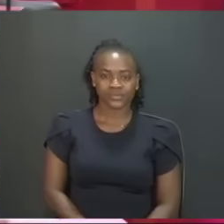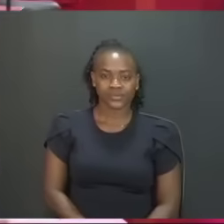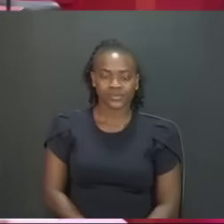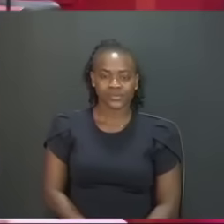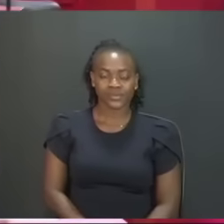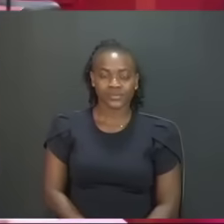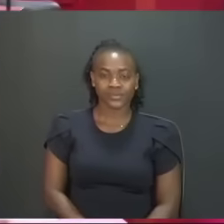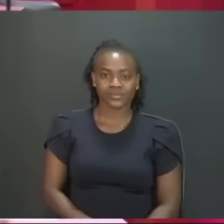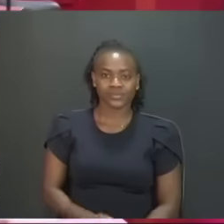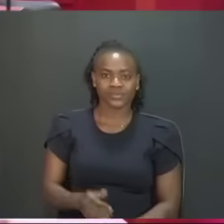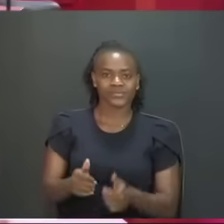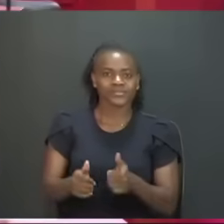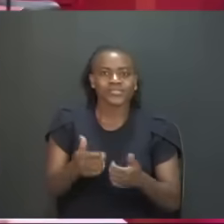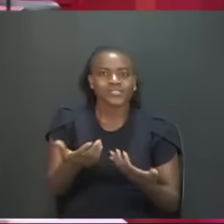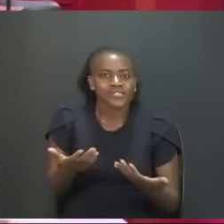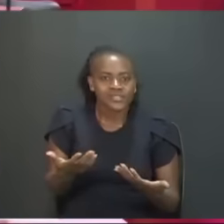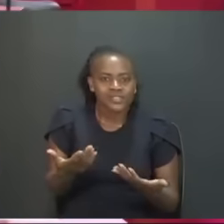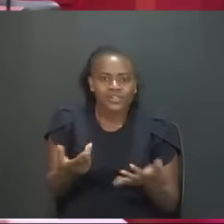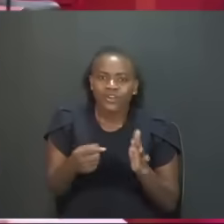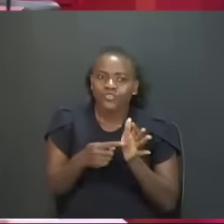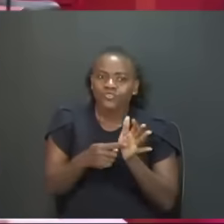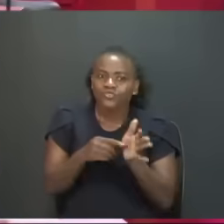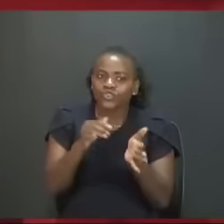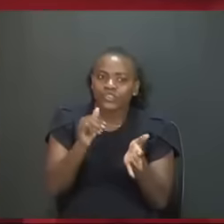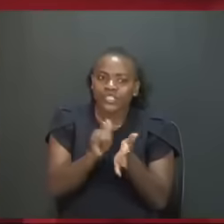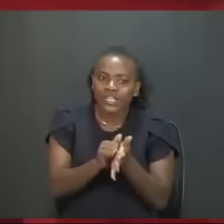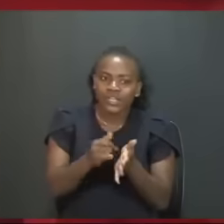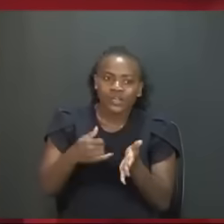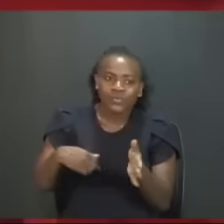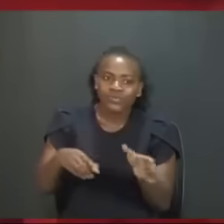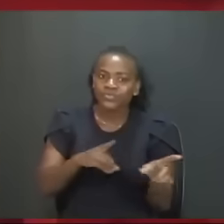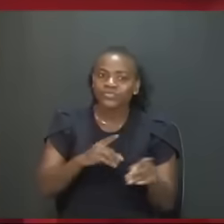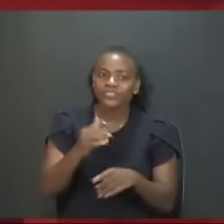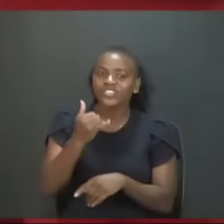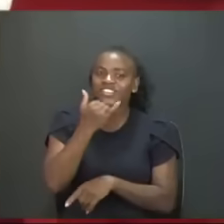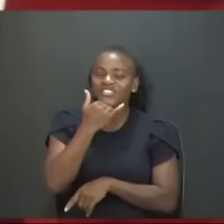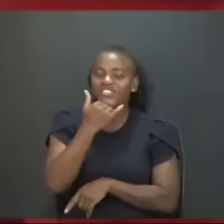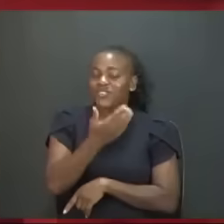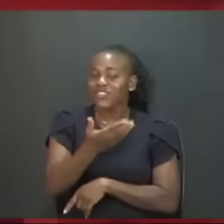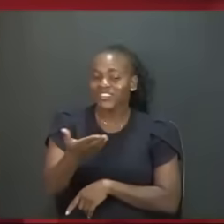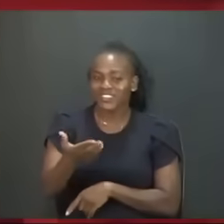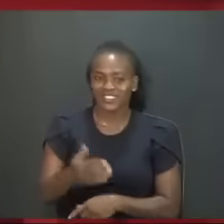statement? It shows that we have been doing the wrong thing.